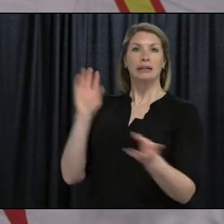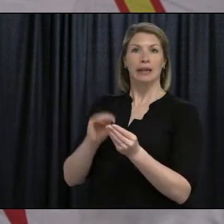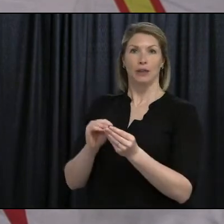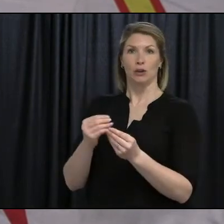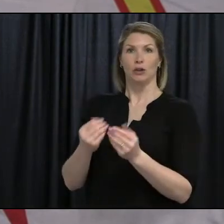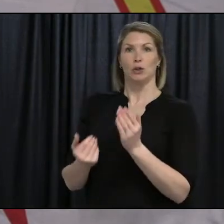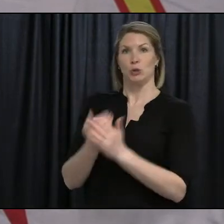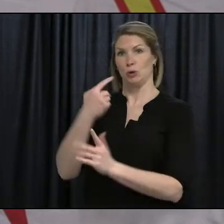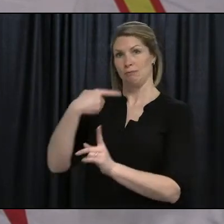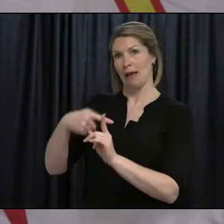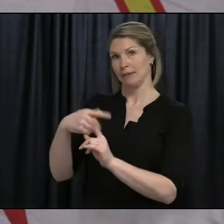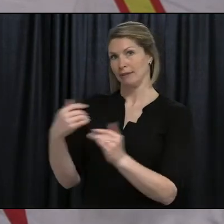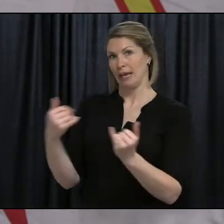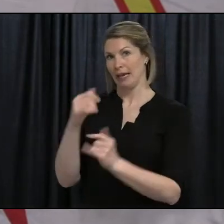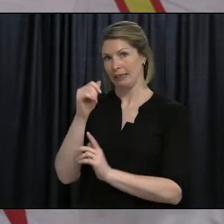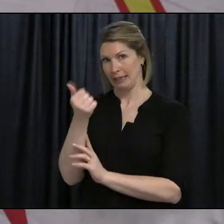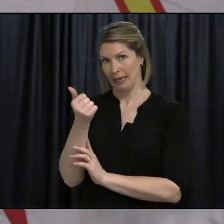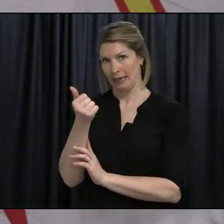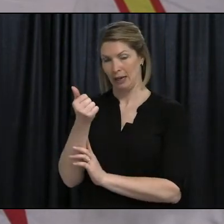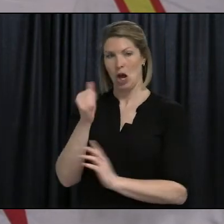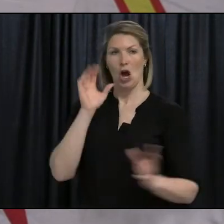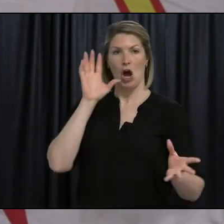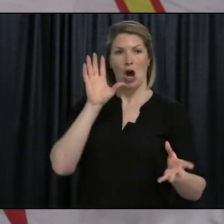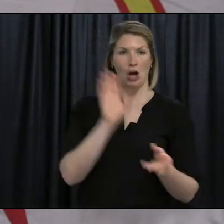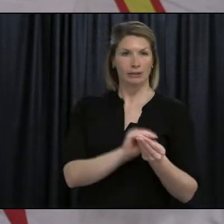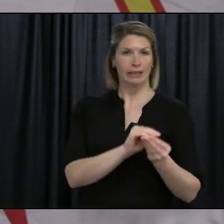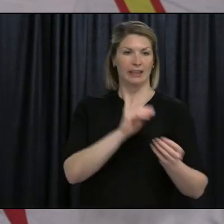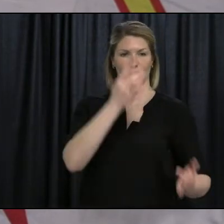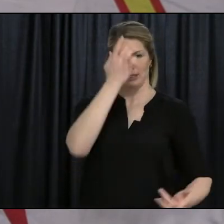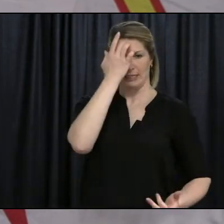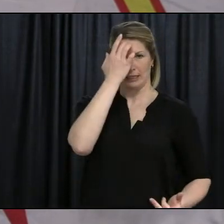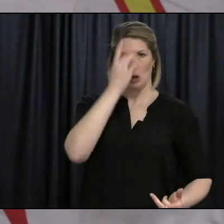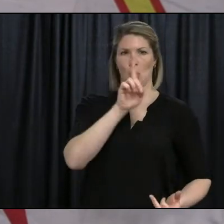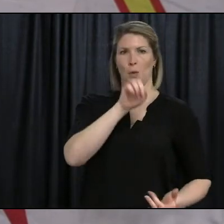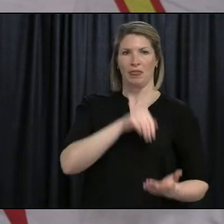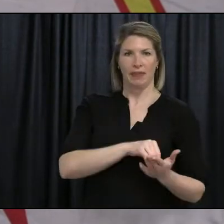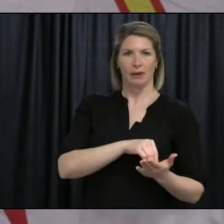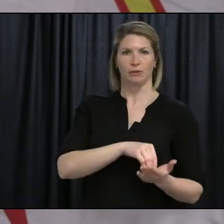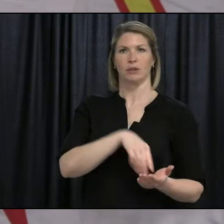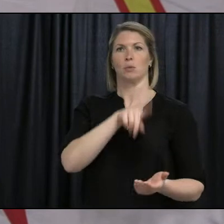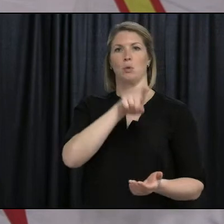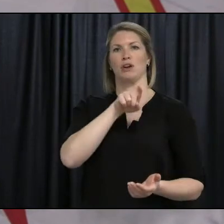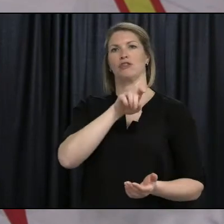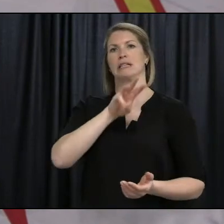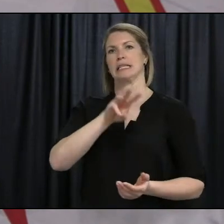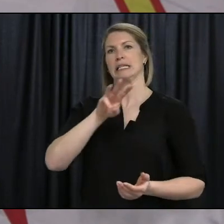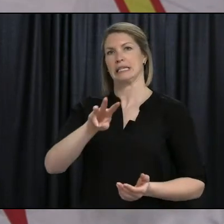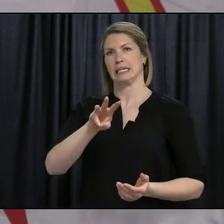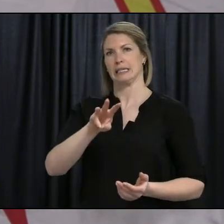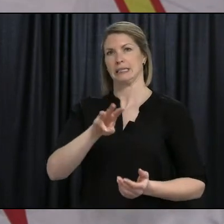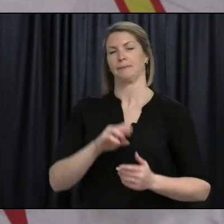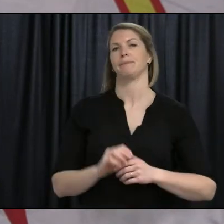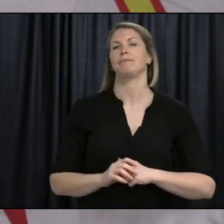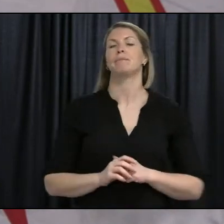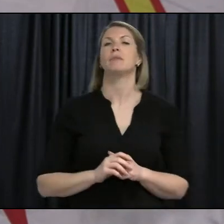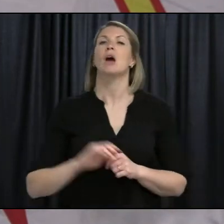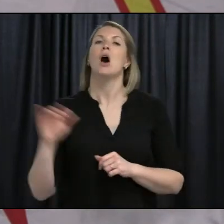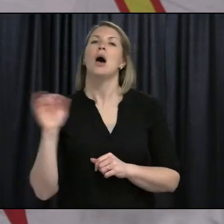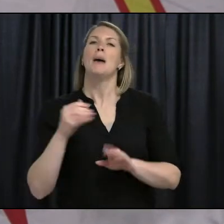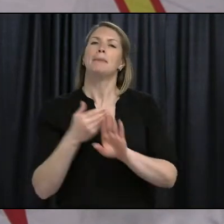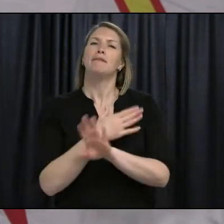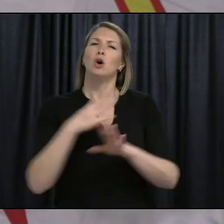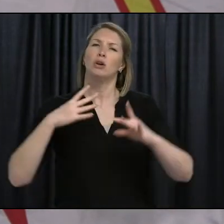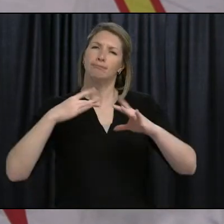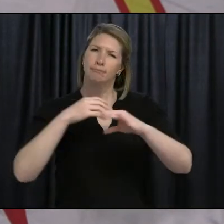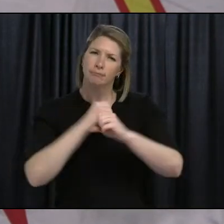is 1,166. Before I conclude, I want to share information about a fundraiser happening in support of mental health and